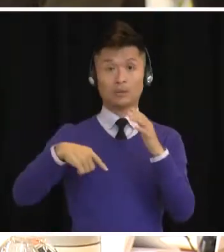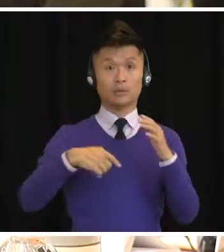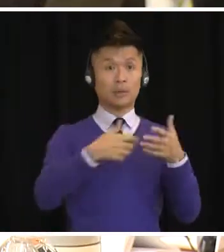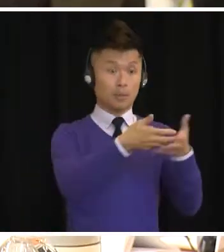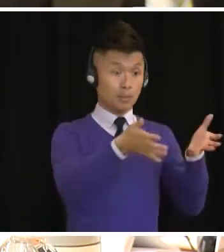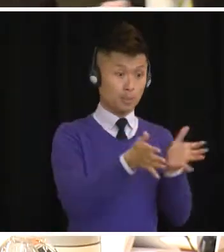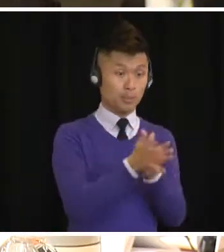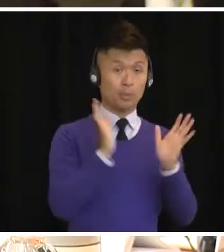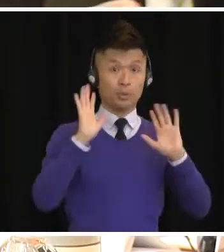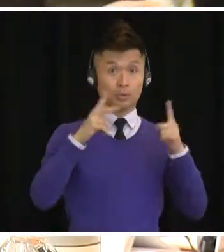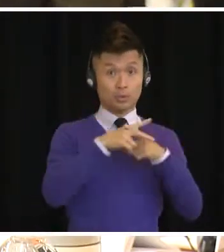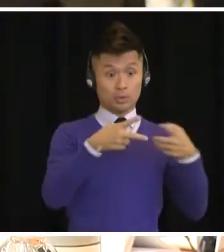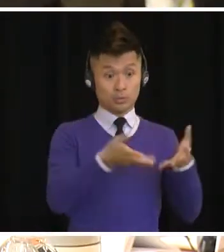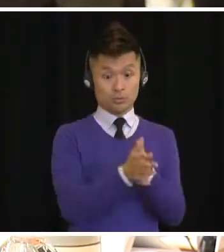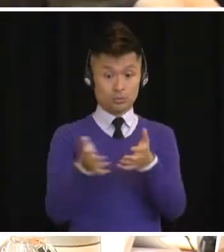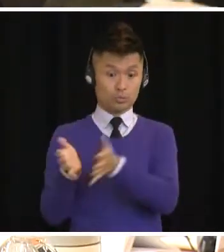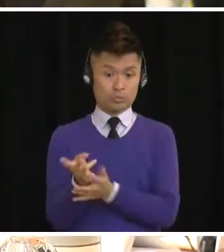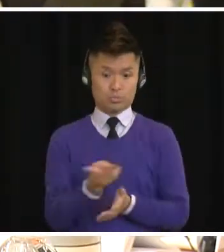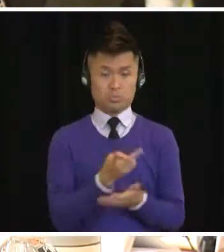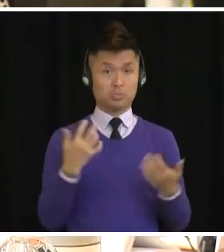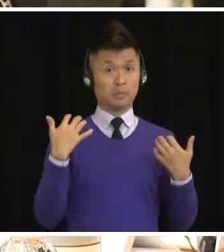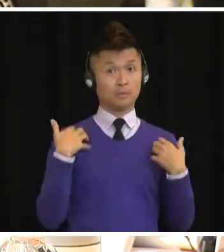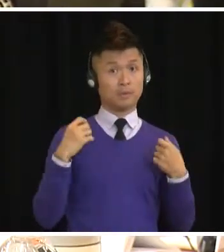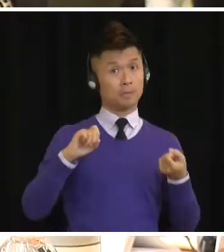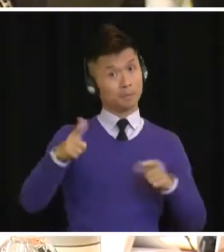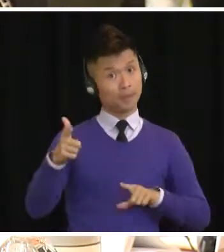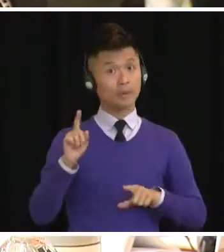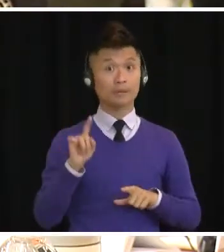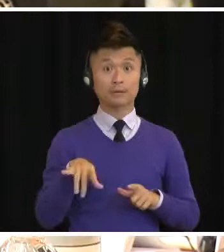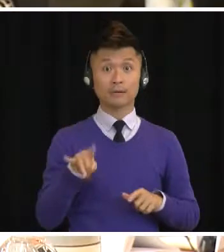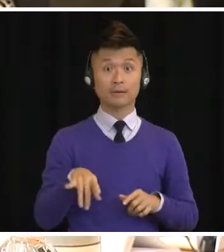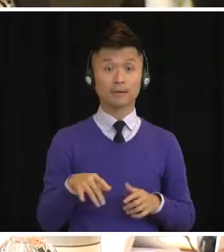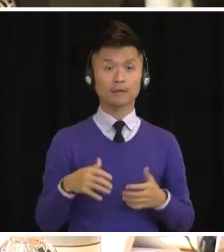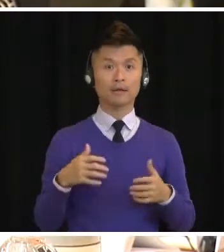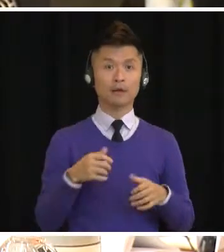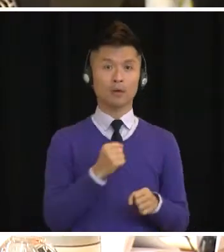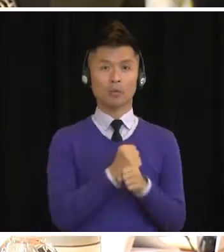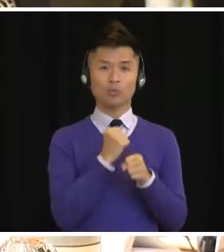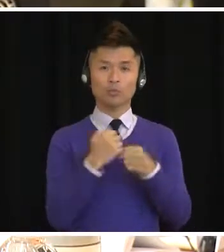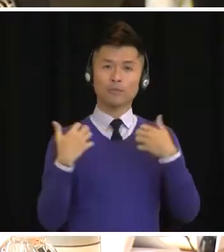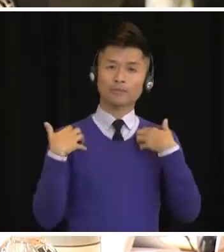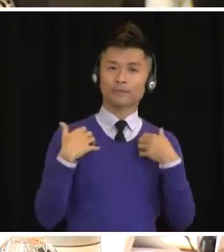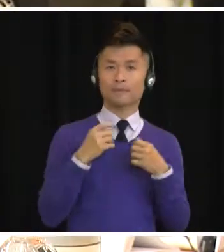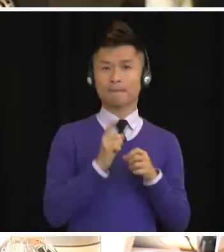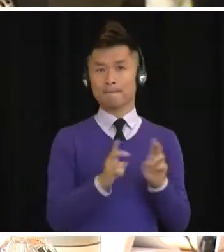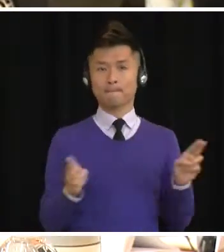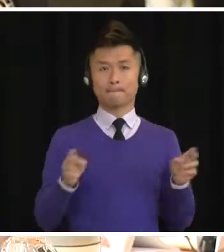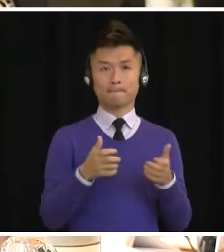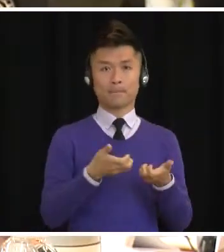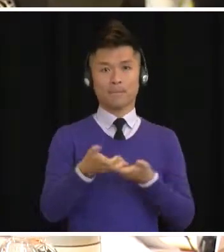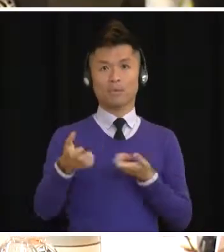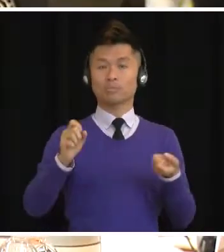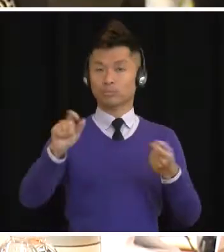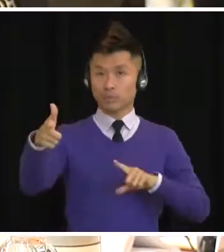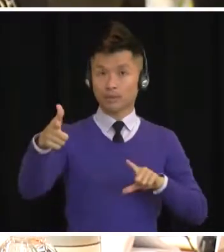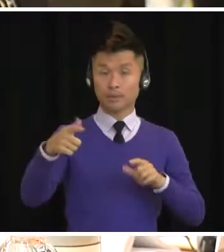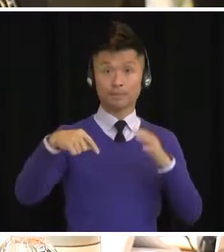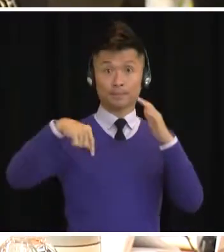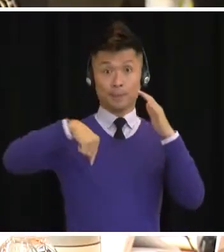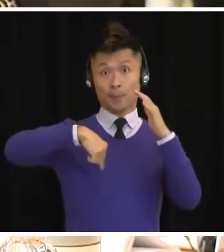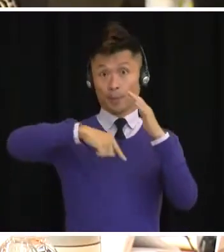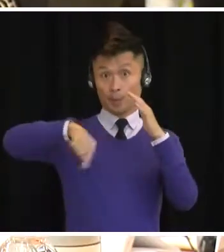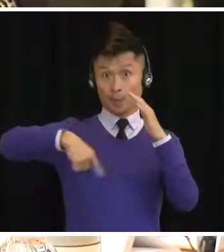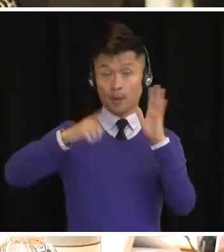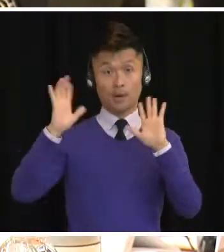was also asked about what the promotional teams at the ministry and the executive yuan actually do. Well, they have different roles